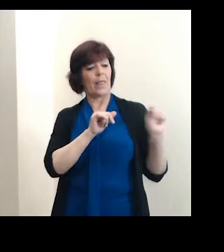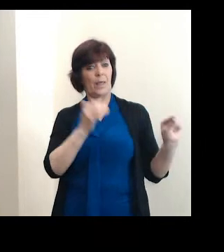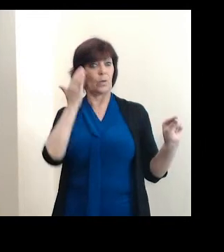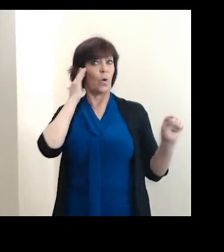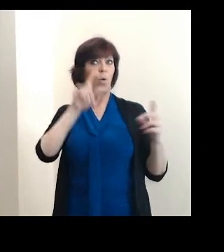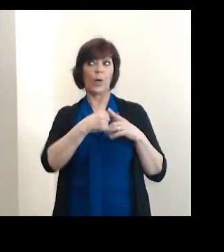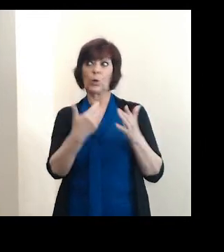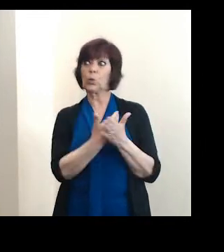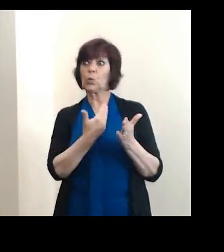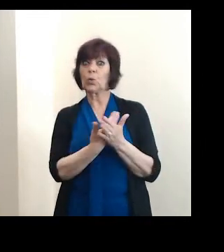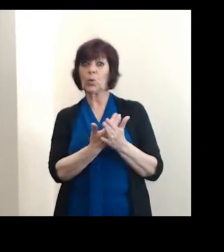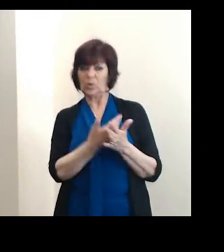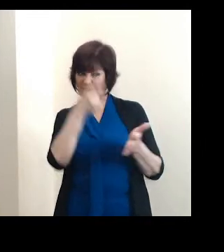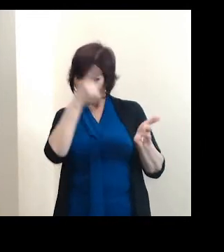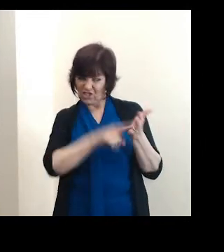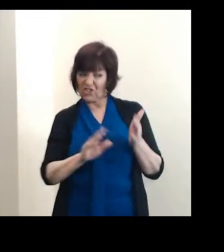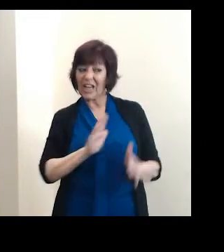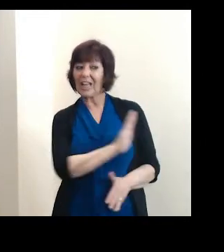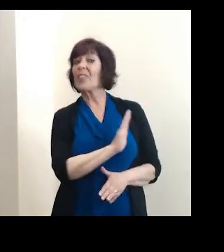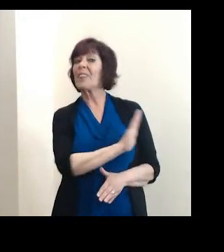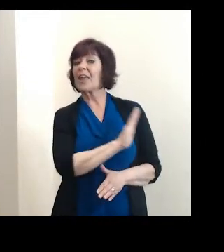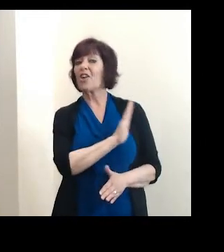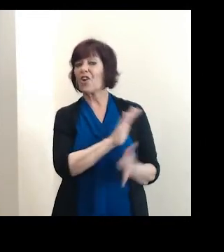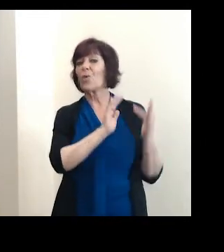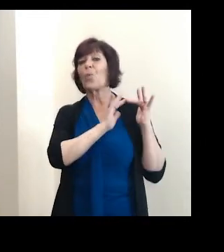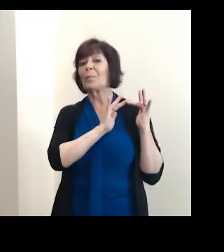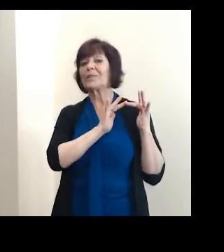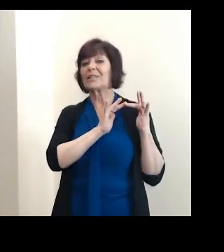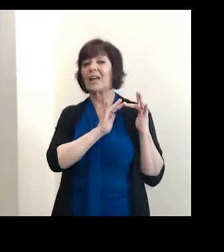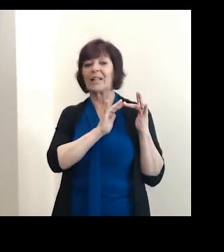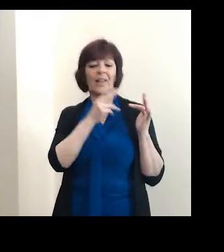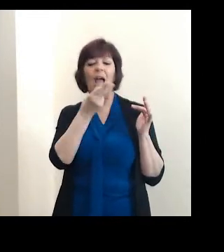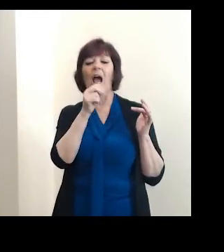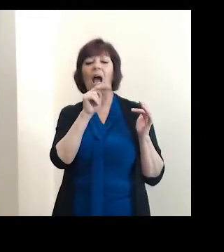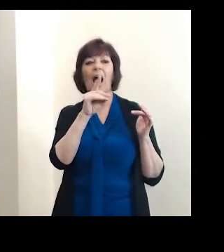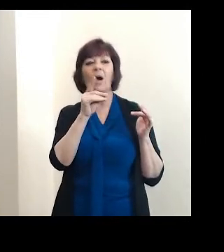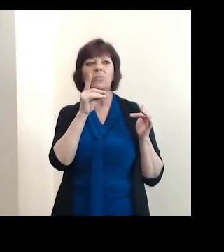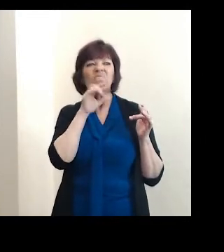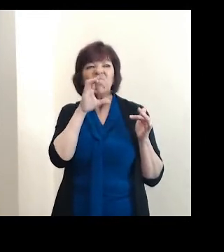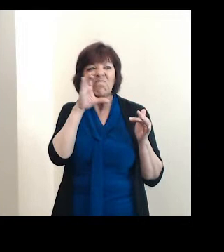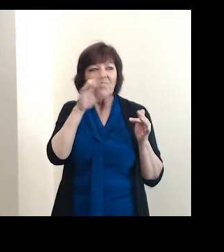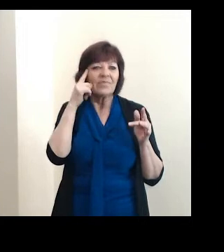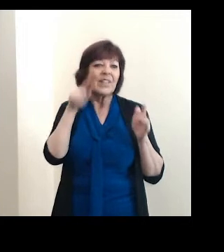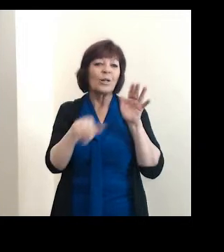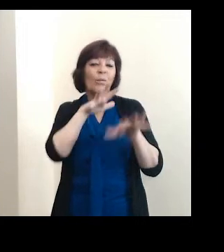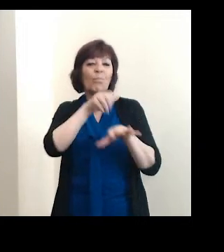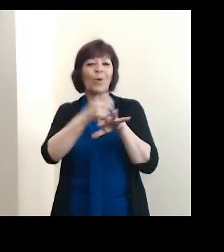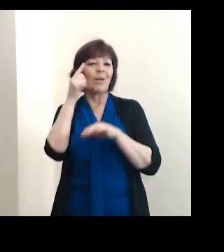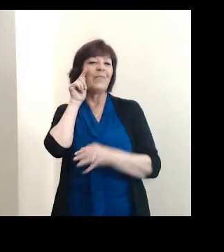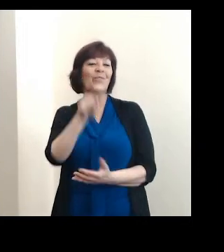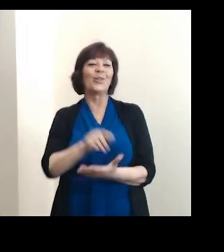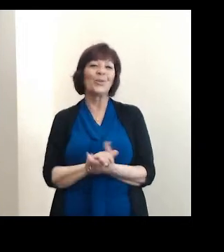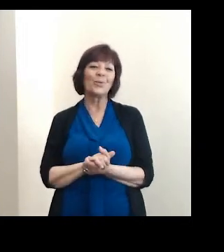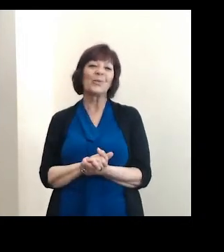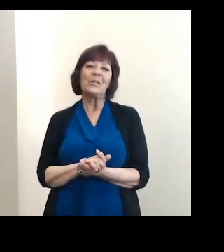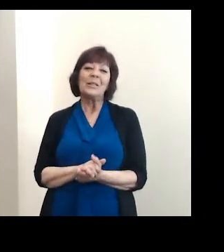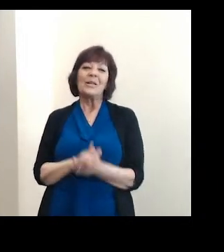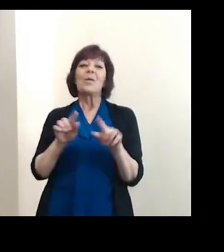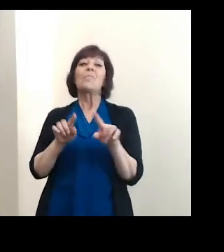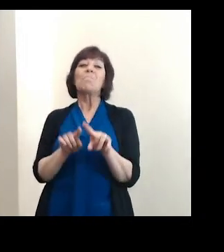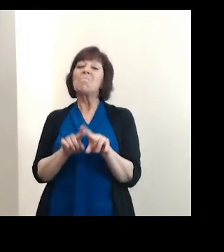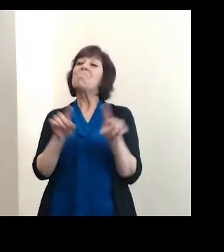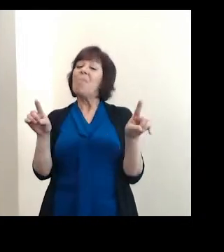become available, so check the Vaccine Hound. Hopefully the Hound will sniff out an appointment for you if you haven't been able to schedule one yet. But